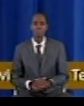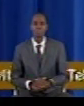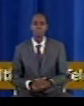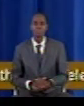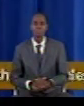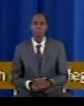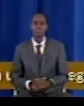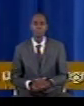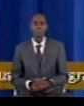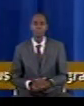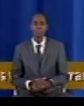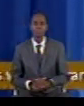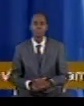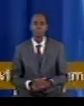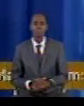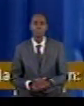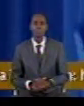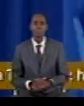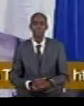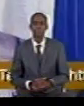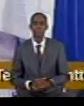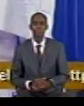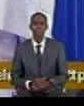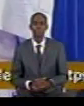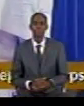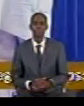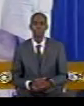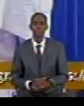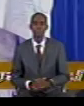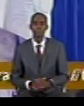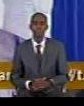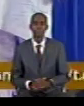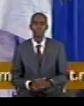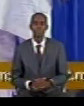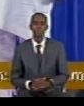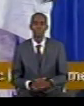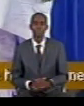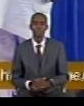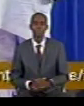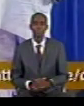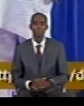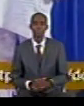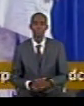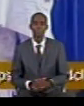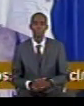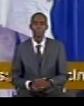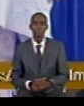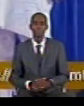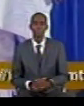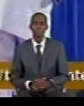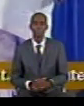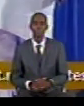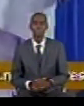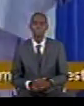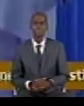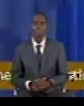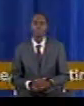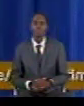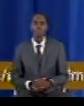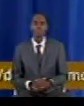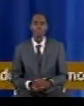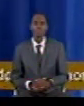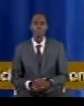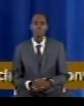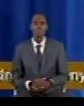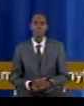Tim, Farabin, Moku Yeti, Bihari, so we charge each of you tatum, but won't seem when they can't or more charging. Amam Denamam